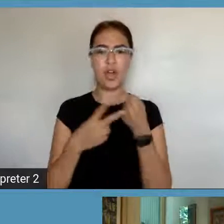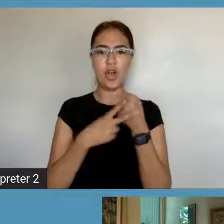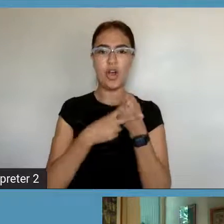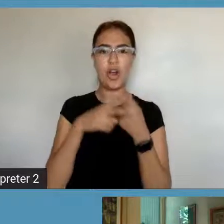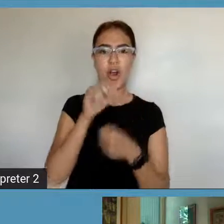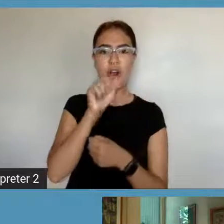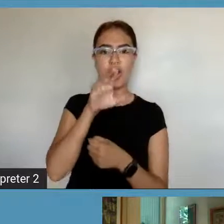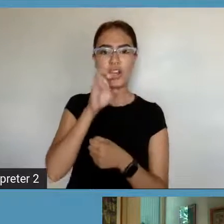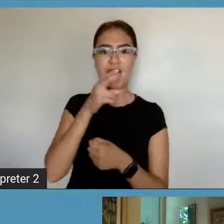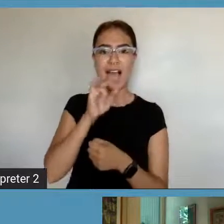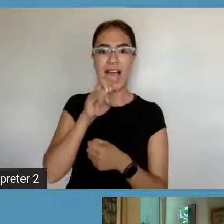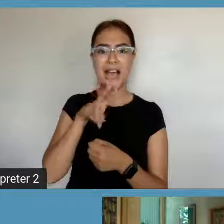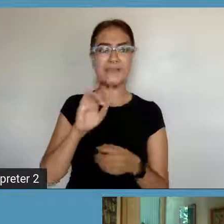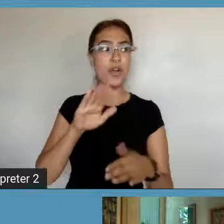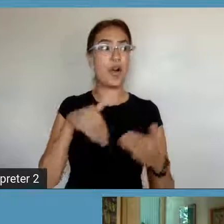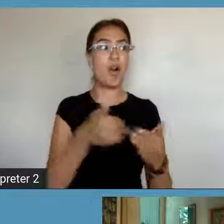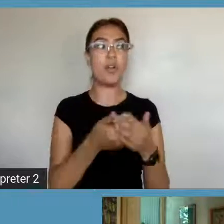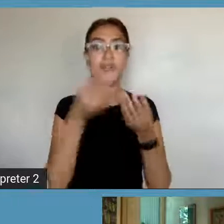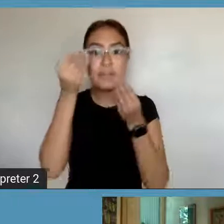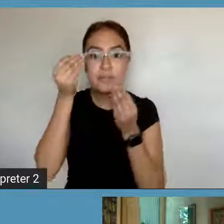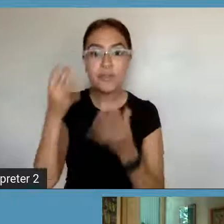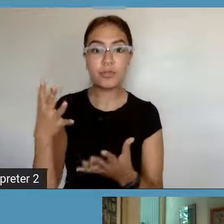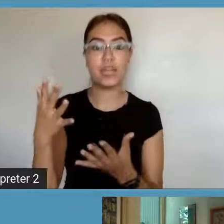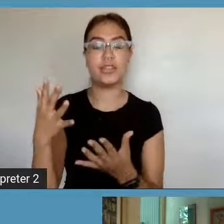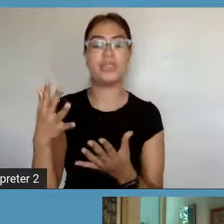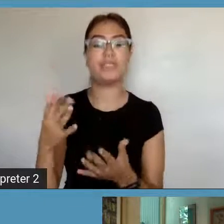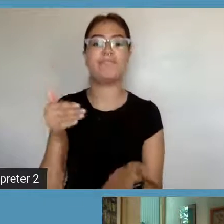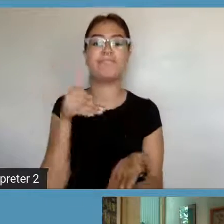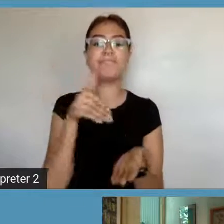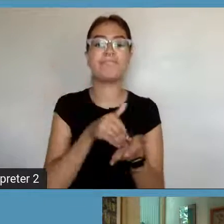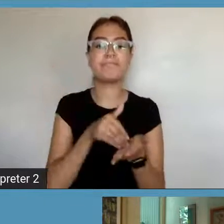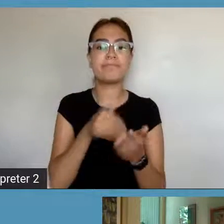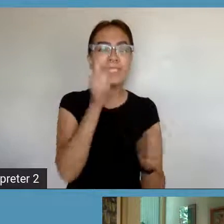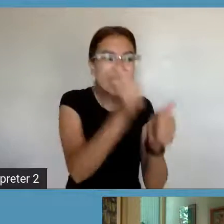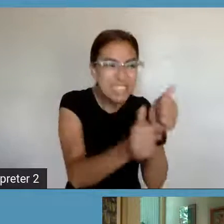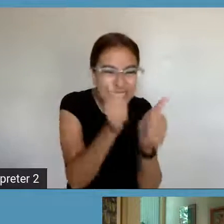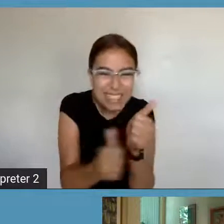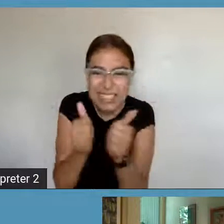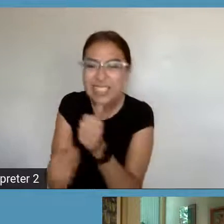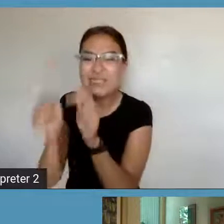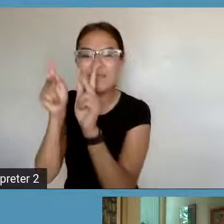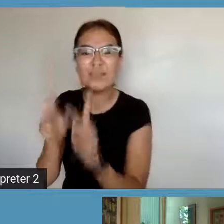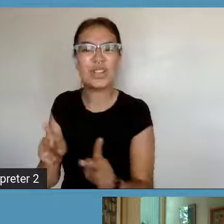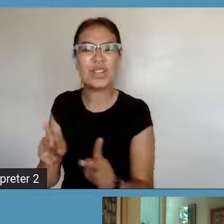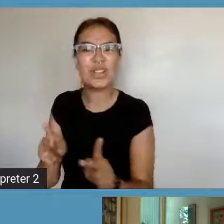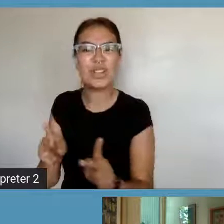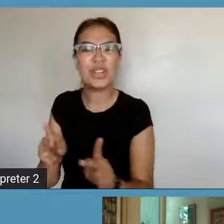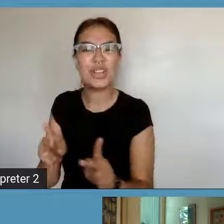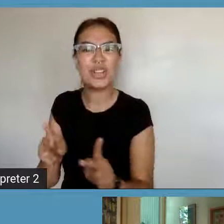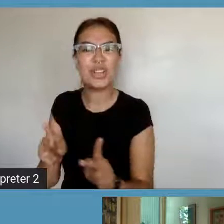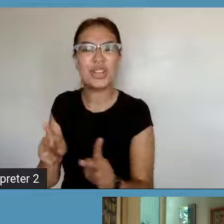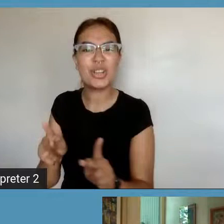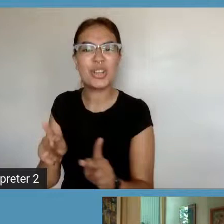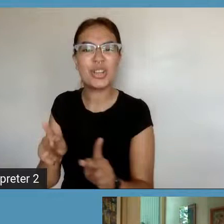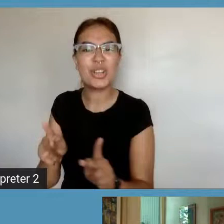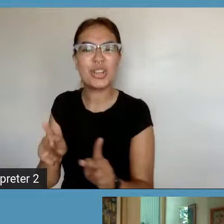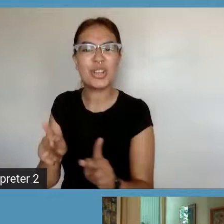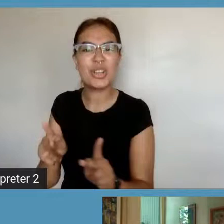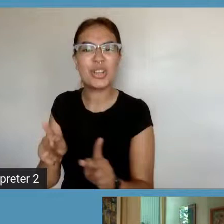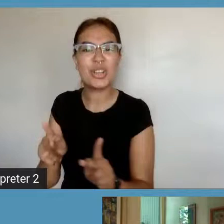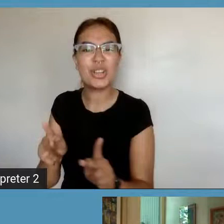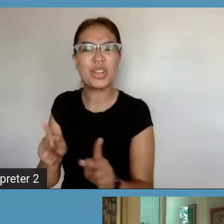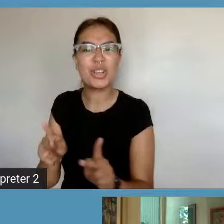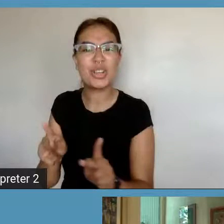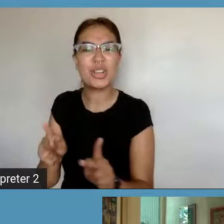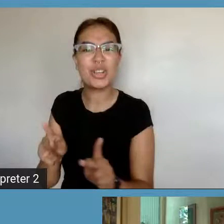all of this information. And so again, every person is able to be his or her own historian, the keeper of